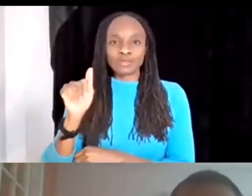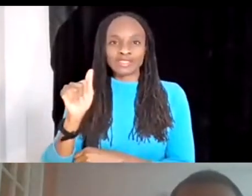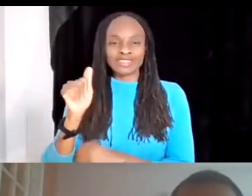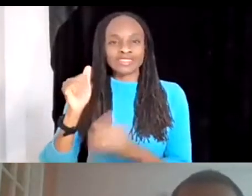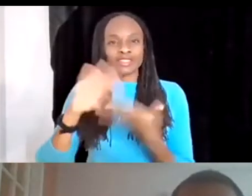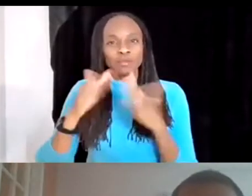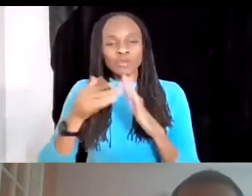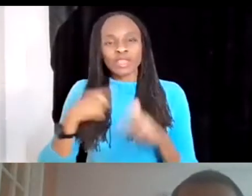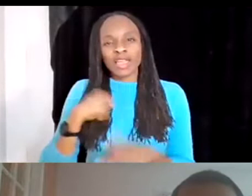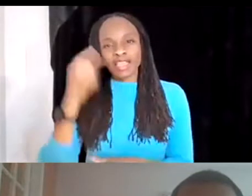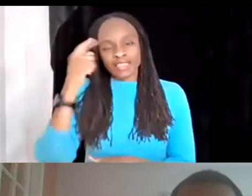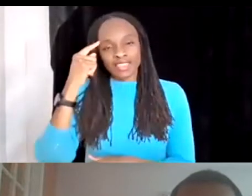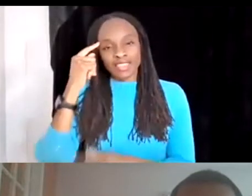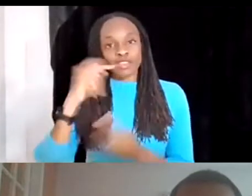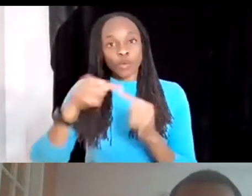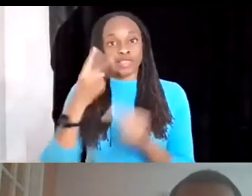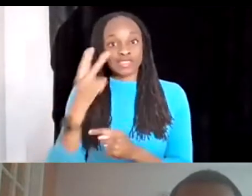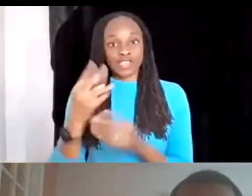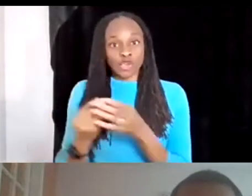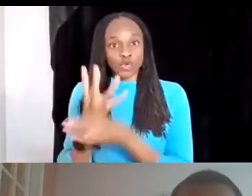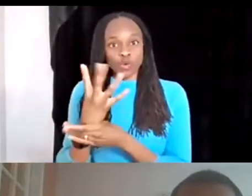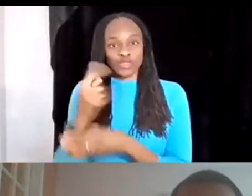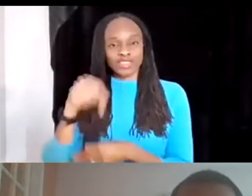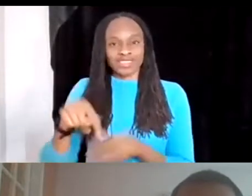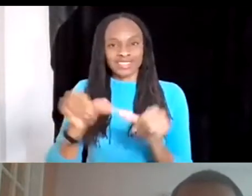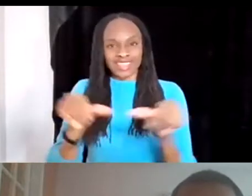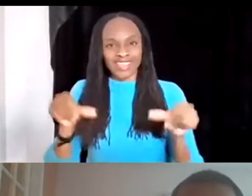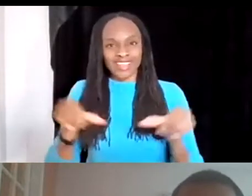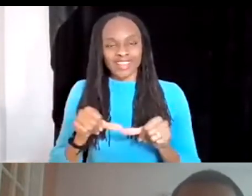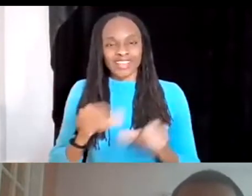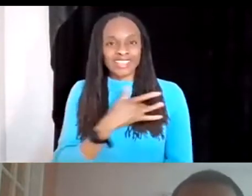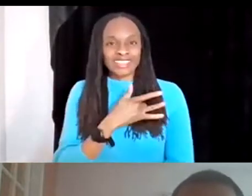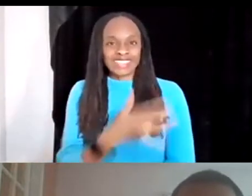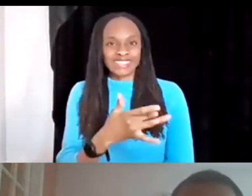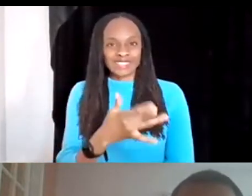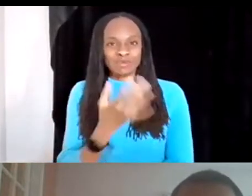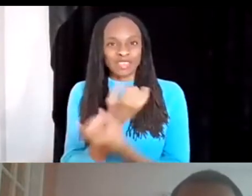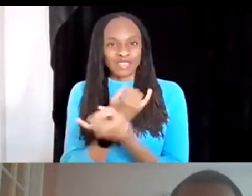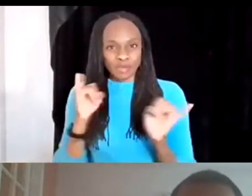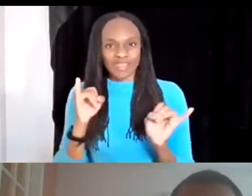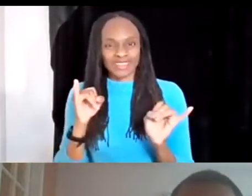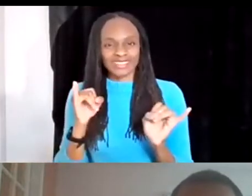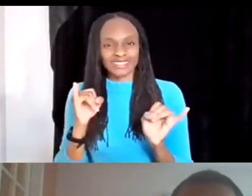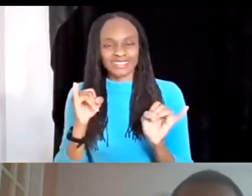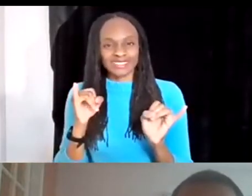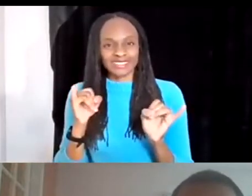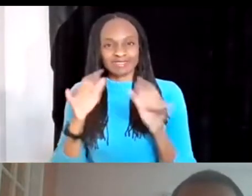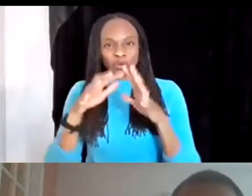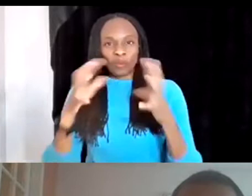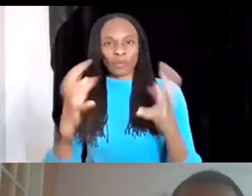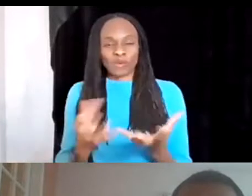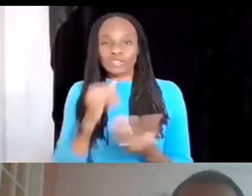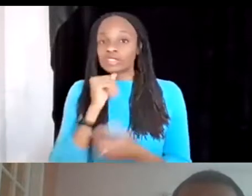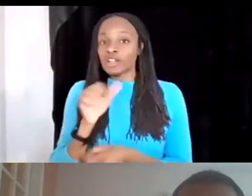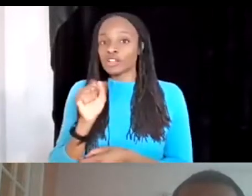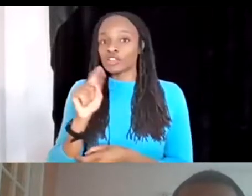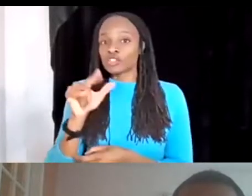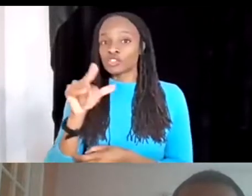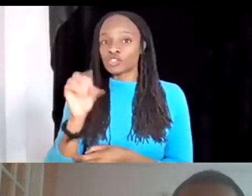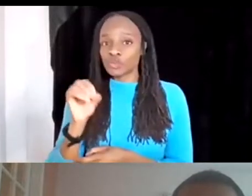of, when we do see growth in this area, it tends to be on the independent, in the independent sphere, not necessarily on the studio side,